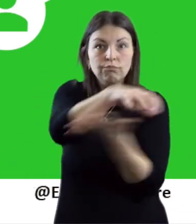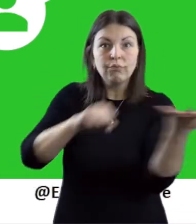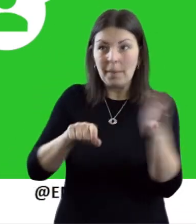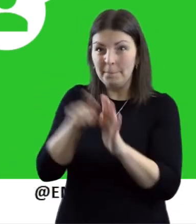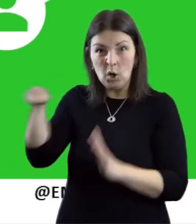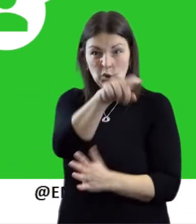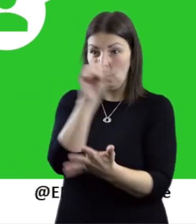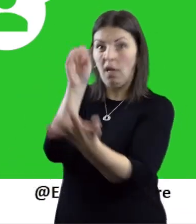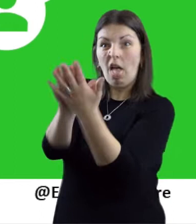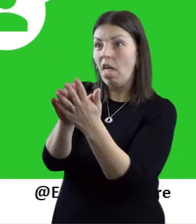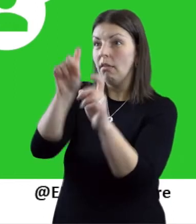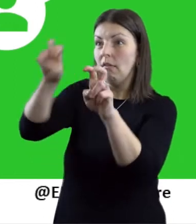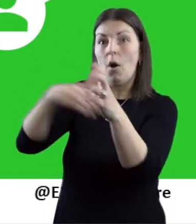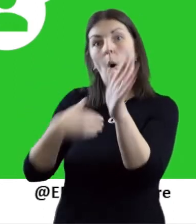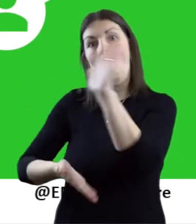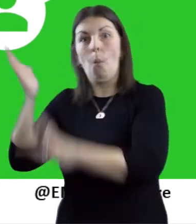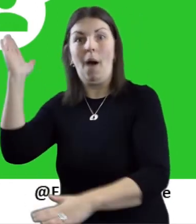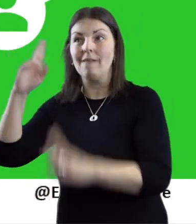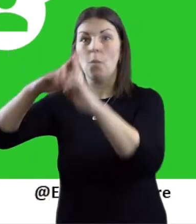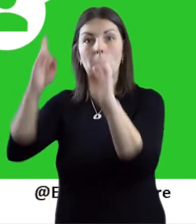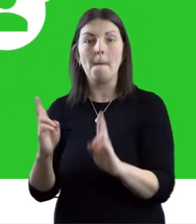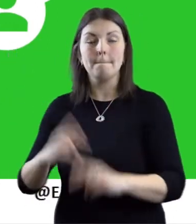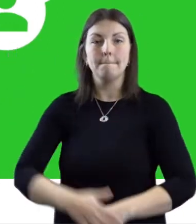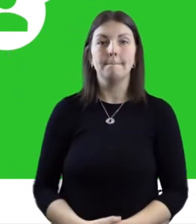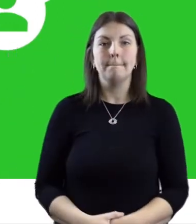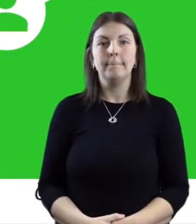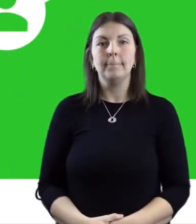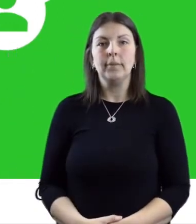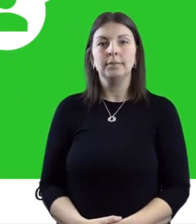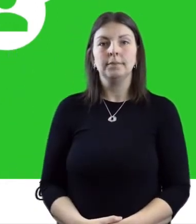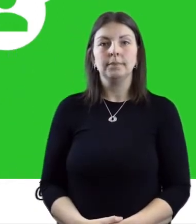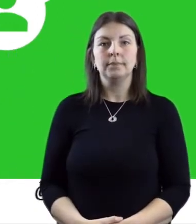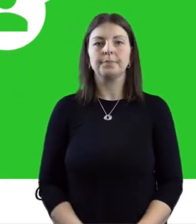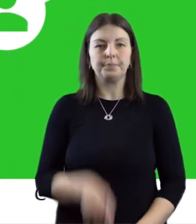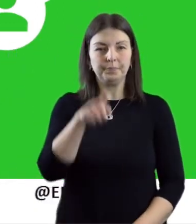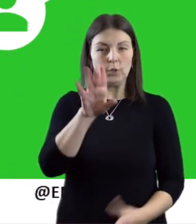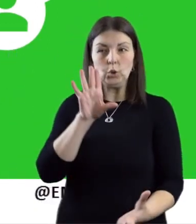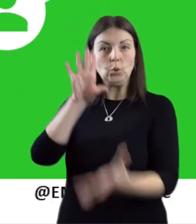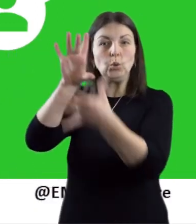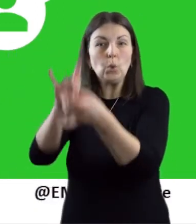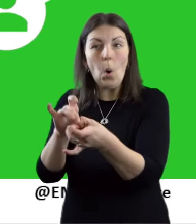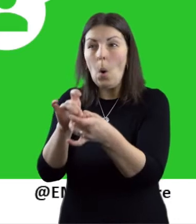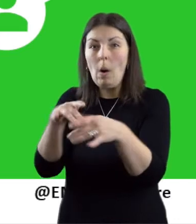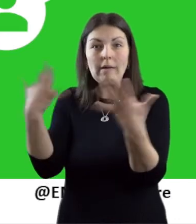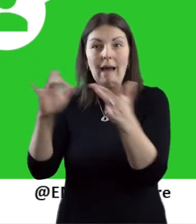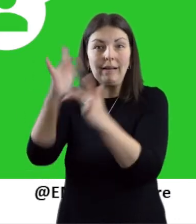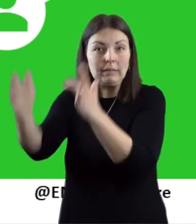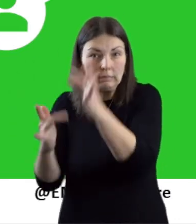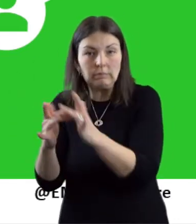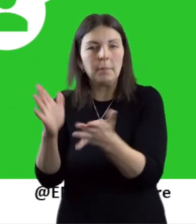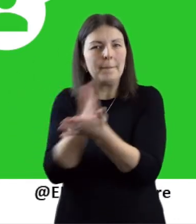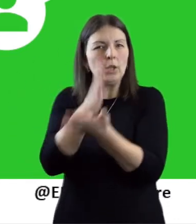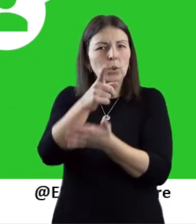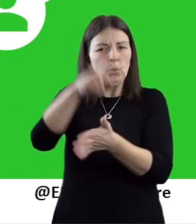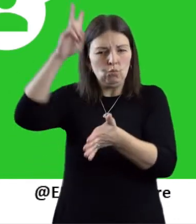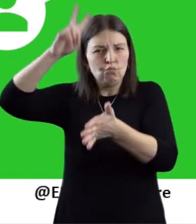this data. Use a website browser to change privacy settings as this may give you more options. This is the case for Facebook, so if you